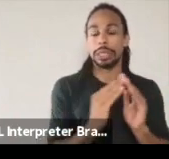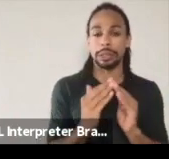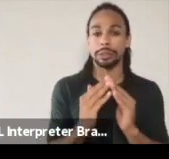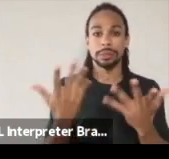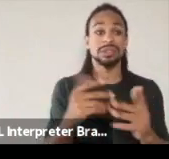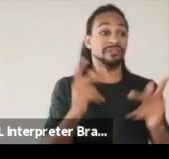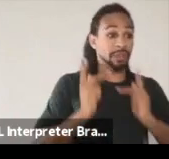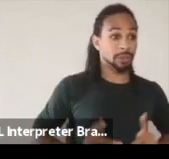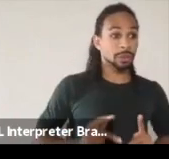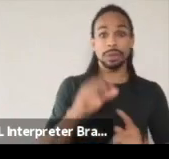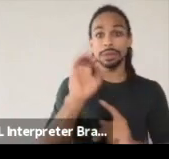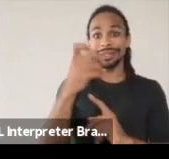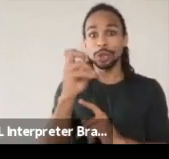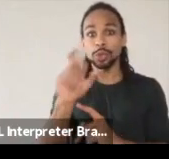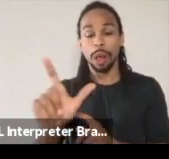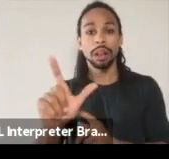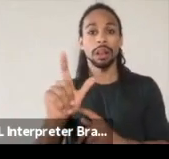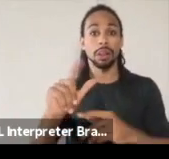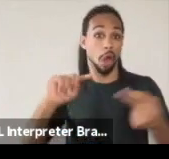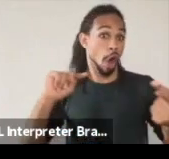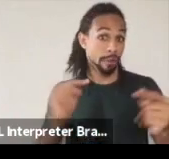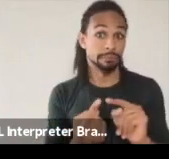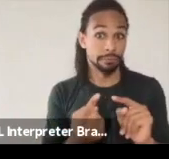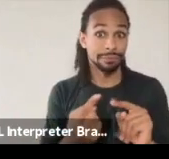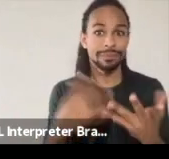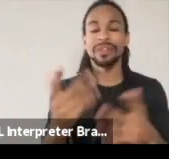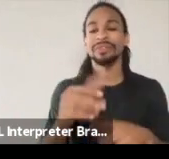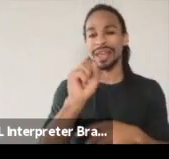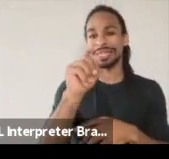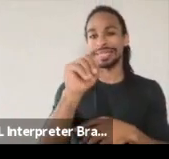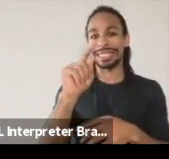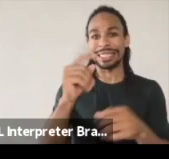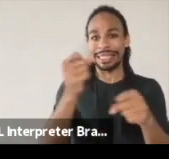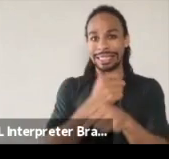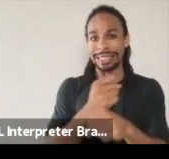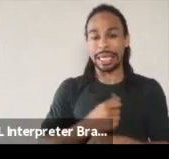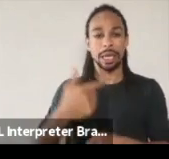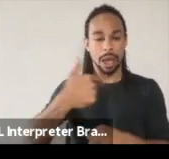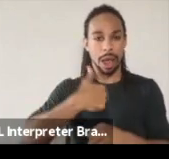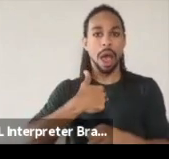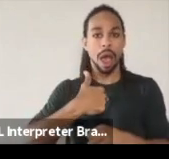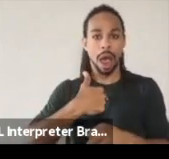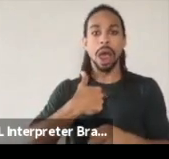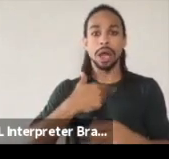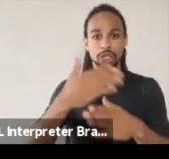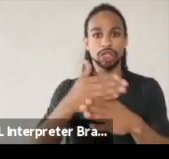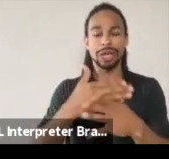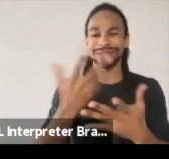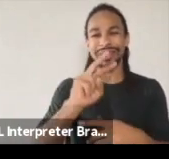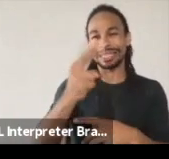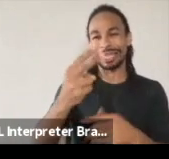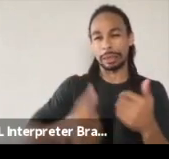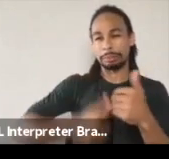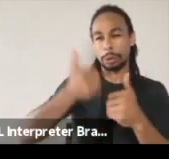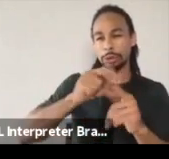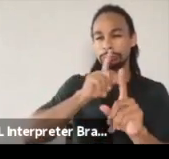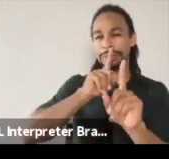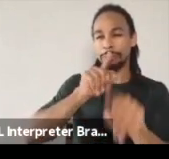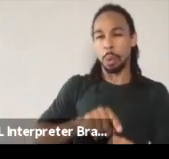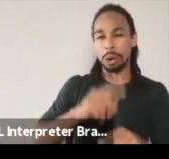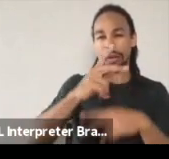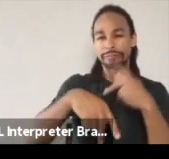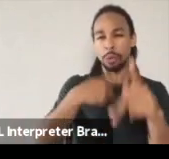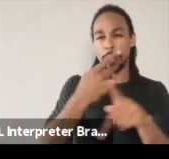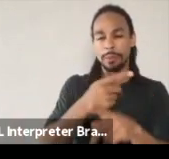harm. The study or the statistic that I always like to share is that the second most reported form of police violence